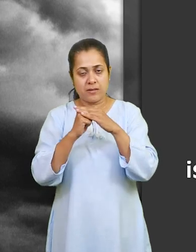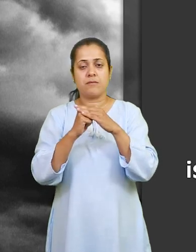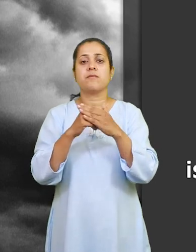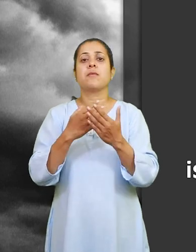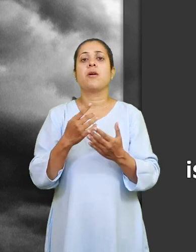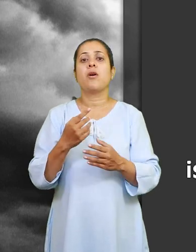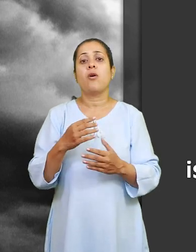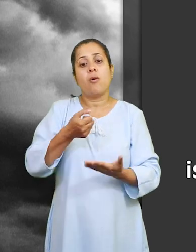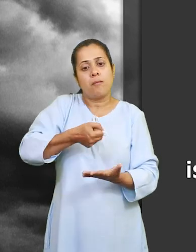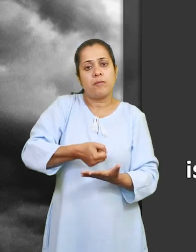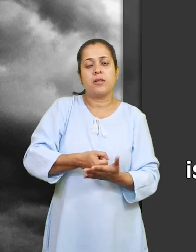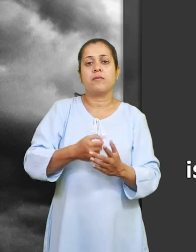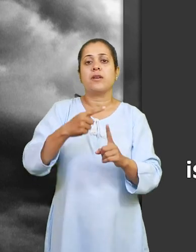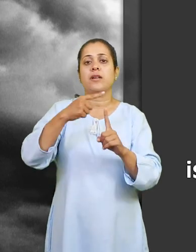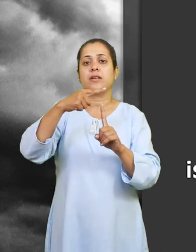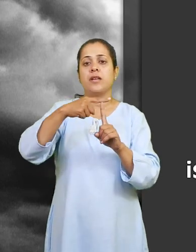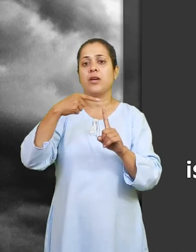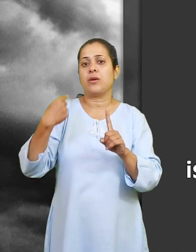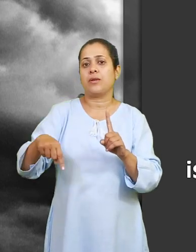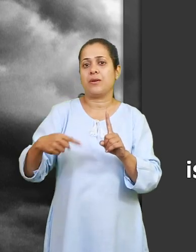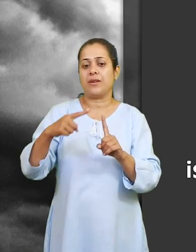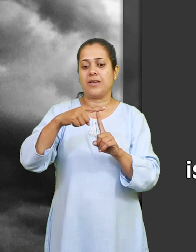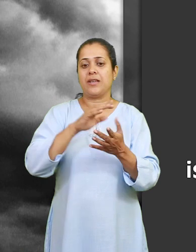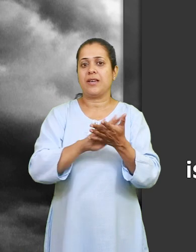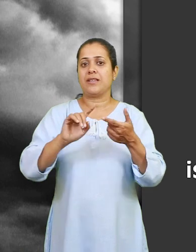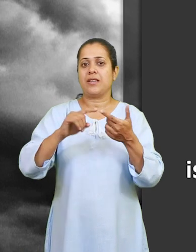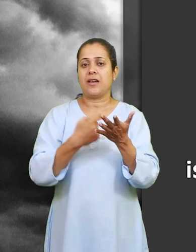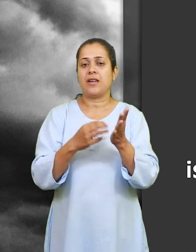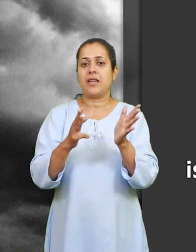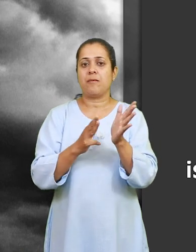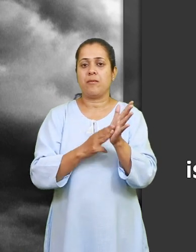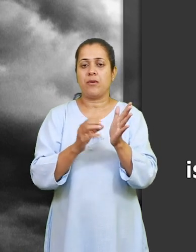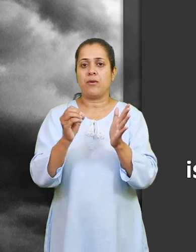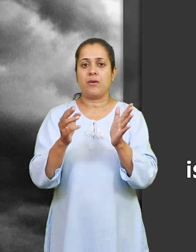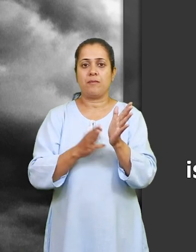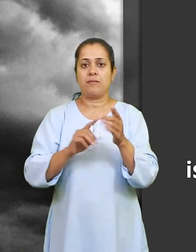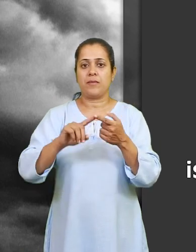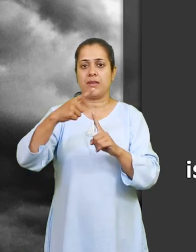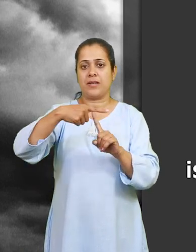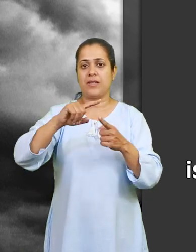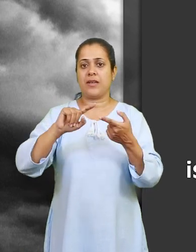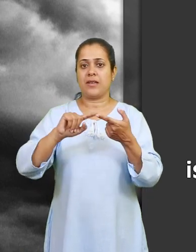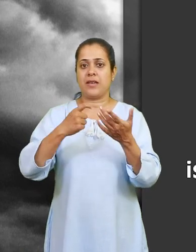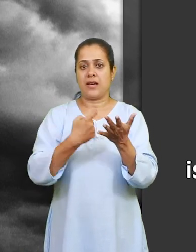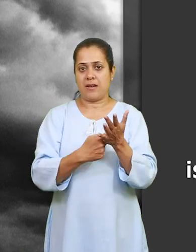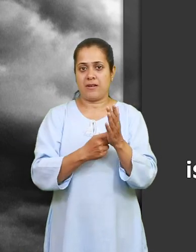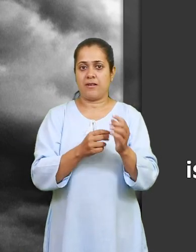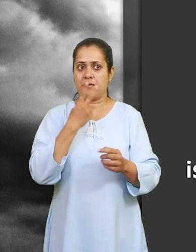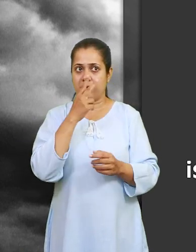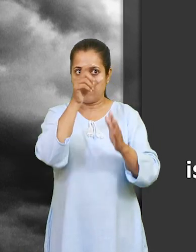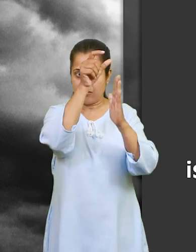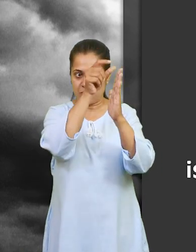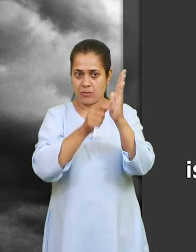the maximum and minimum thermometer, and it looks something like this, where there are two scales which